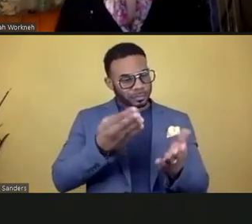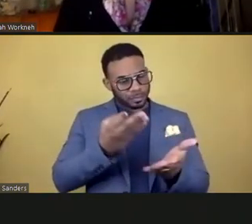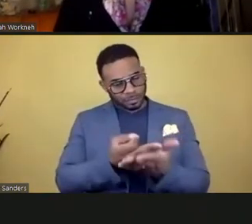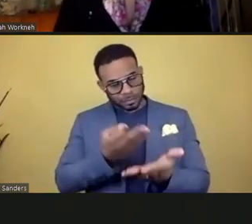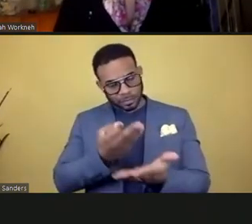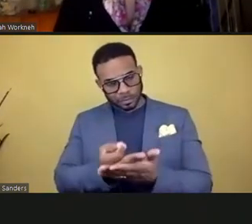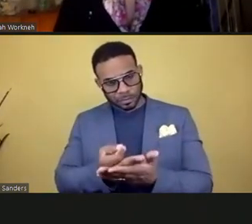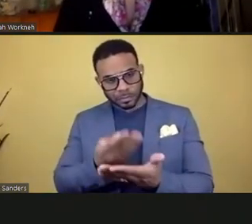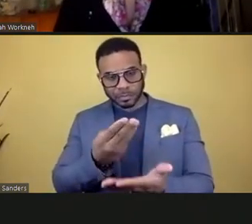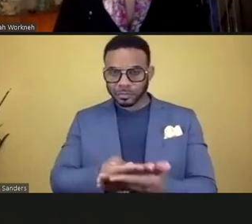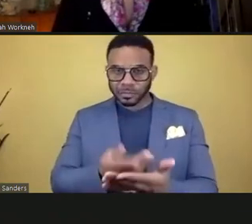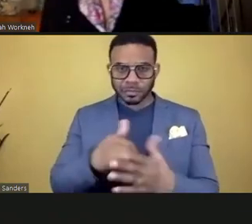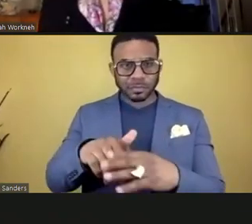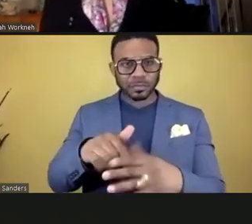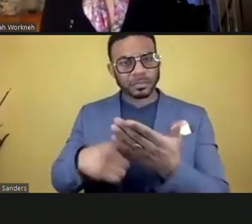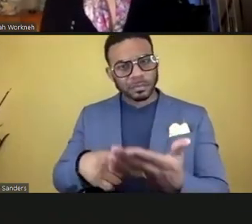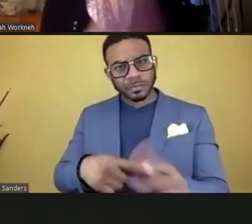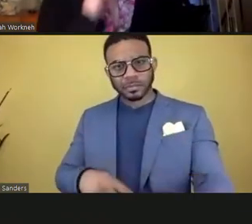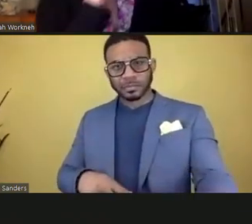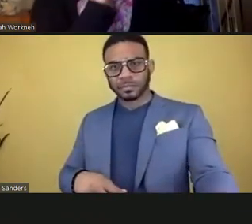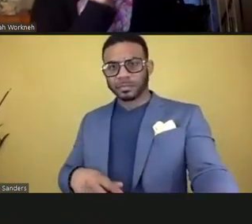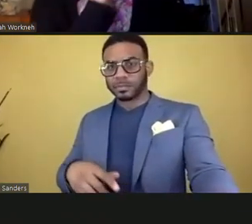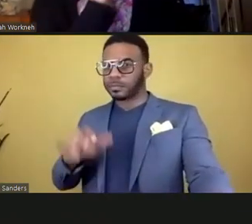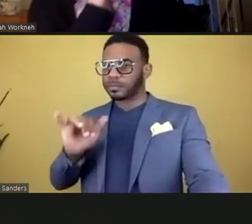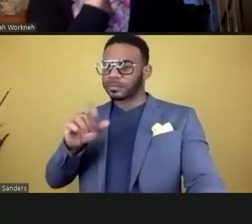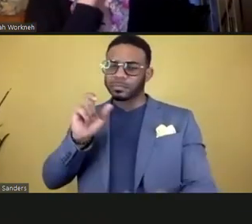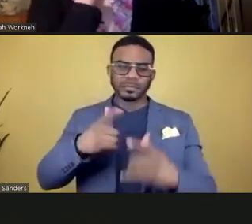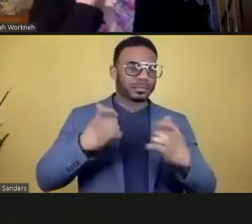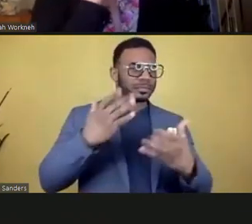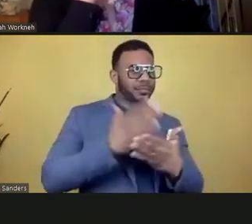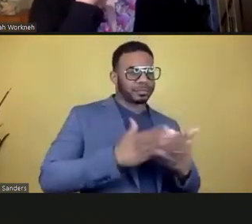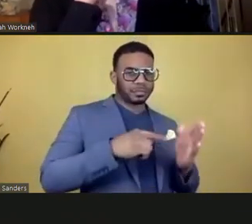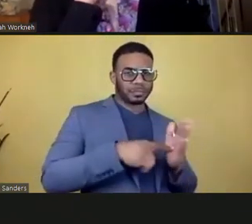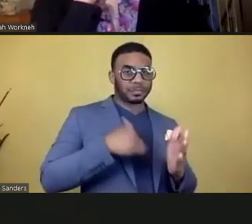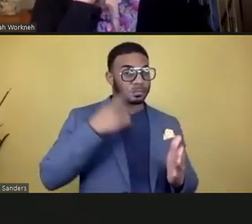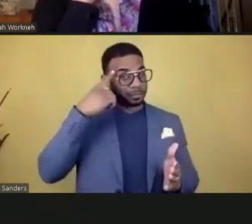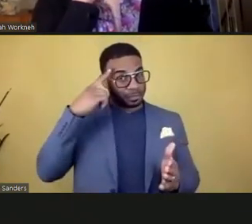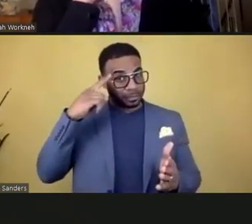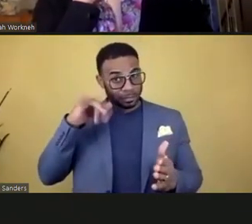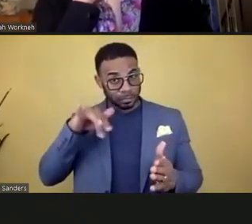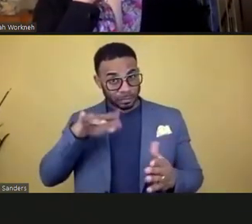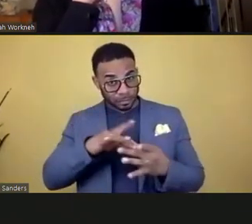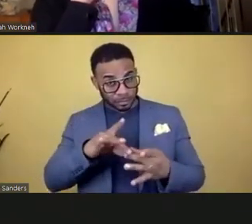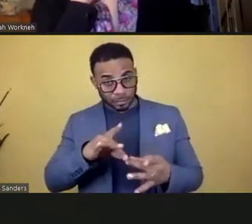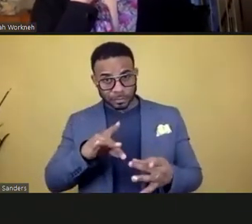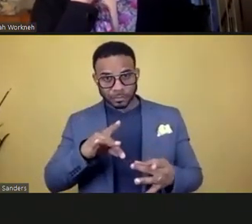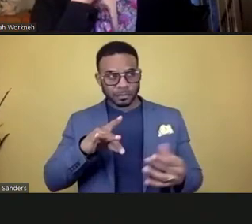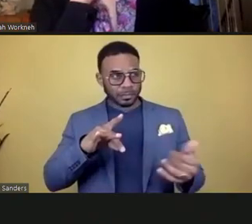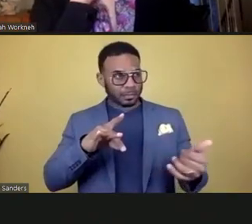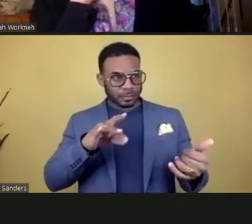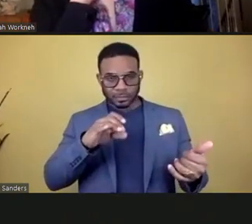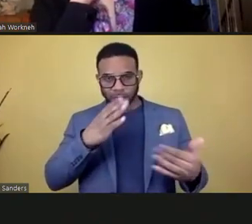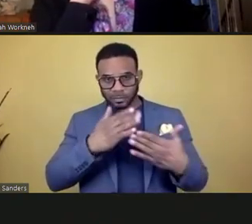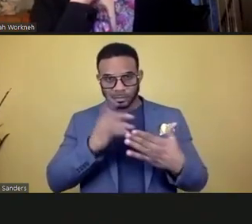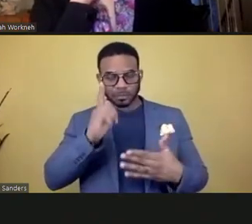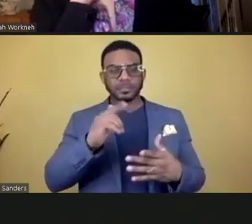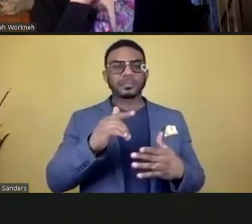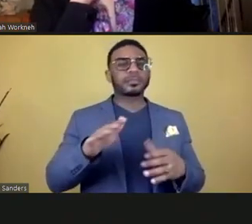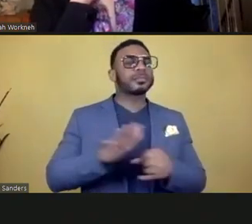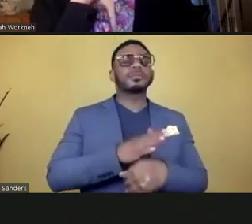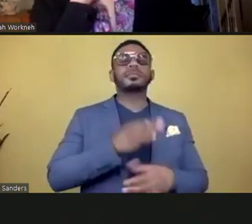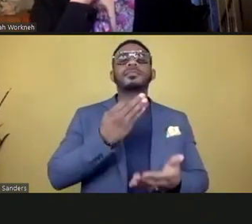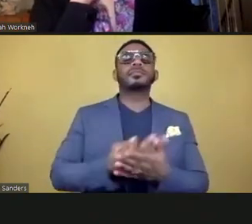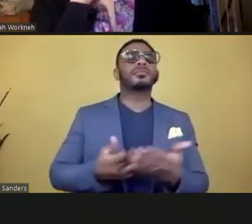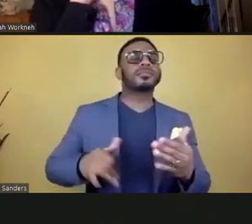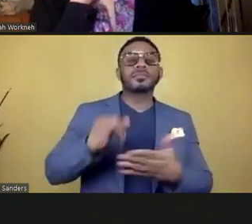finances and money into the conversation. That's such a big part of this. And I think Bashizo mentioned like funding at some point, fully funded